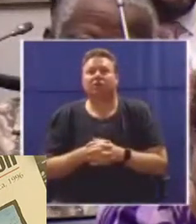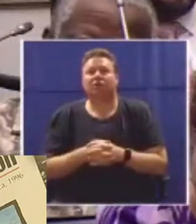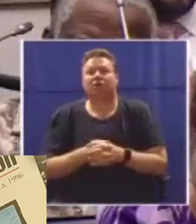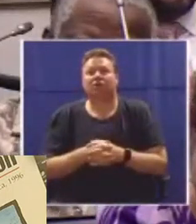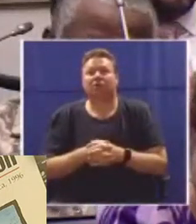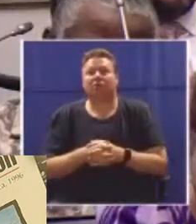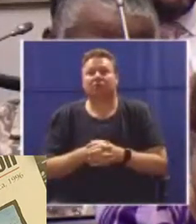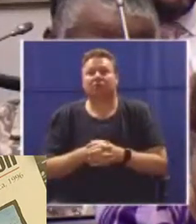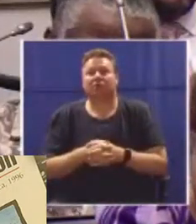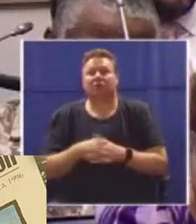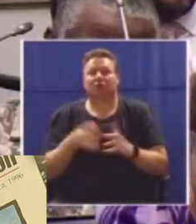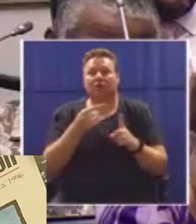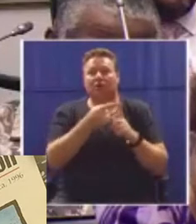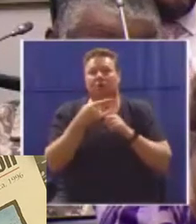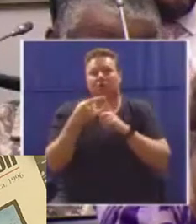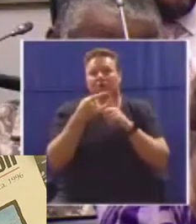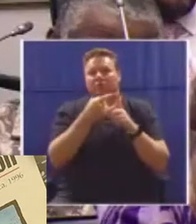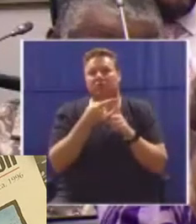Online